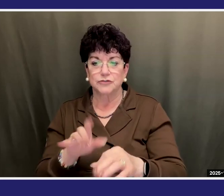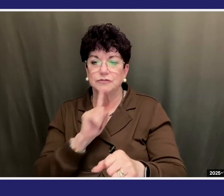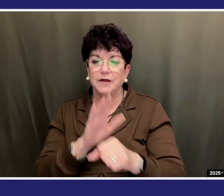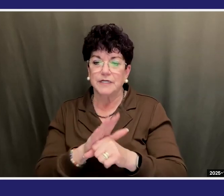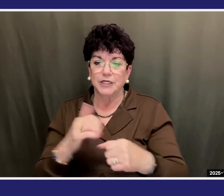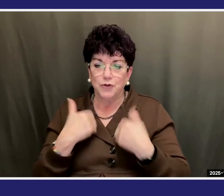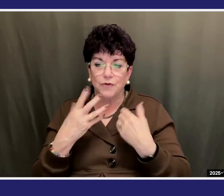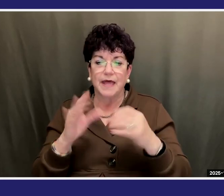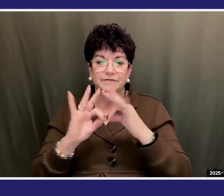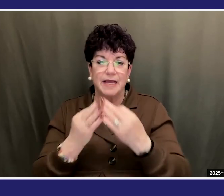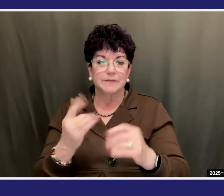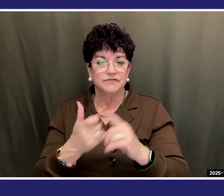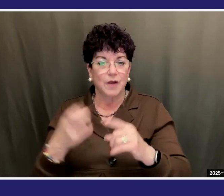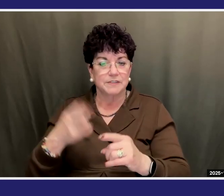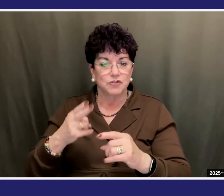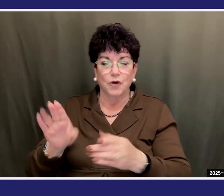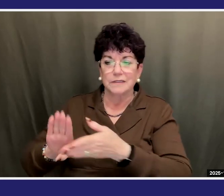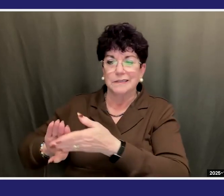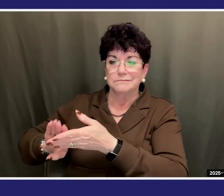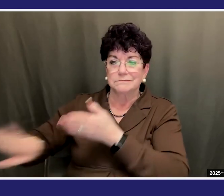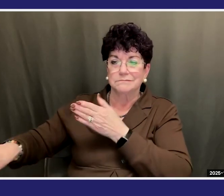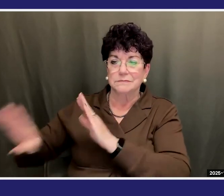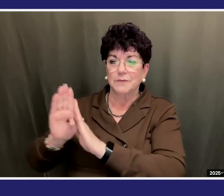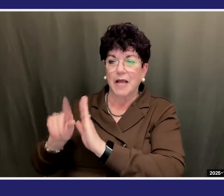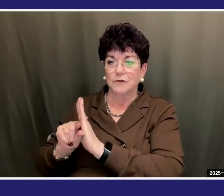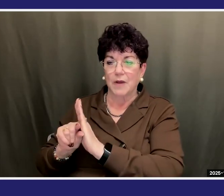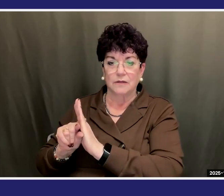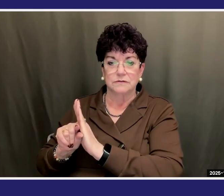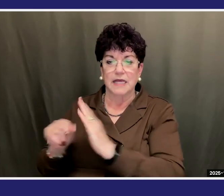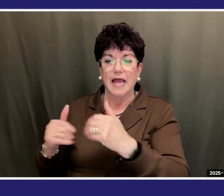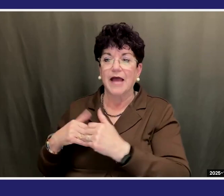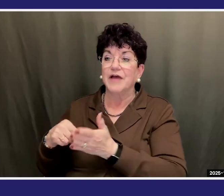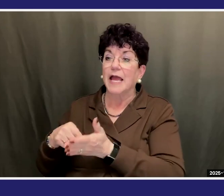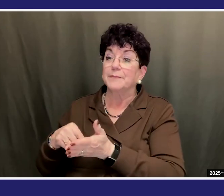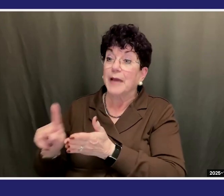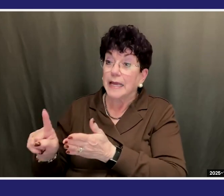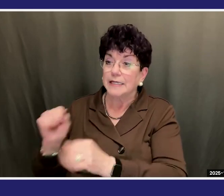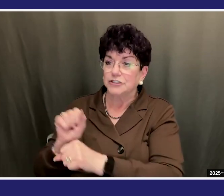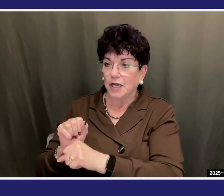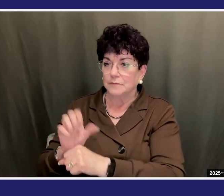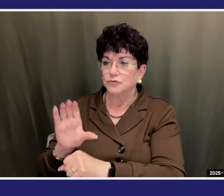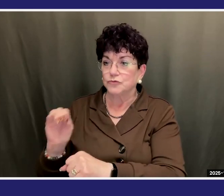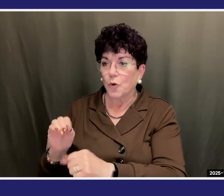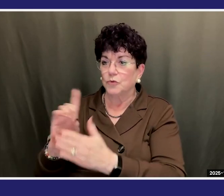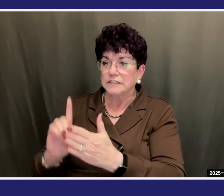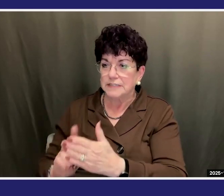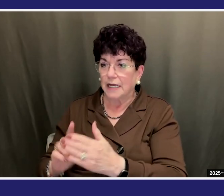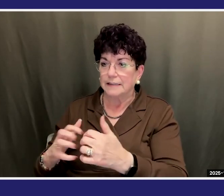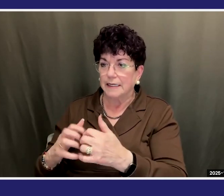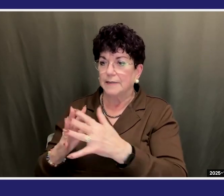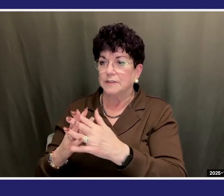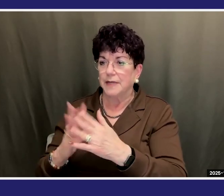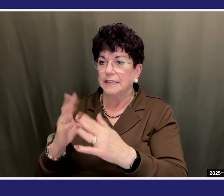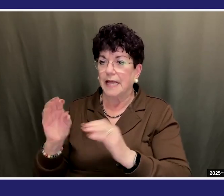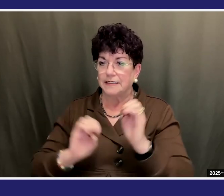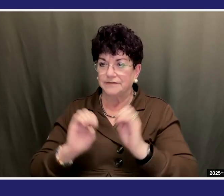from historically marginalized backgrounds have paid roles in co-designing, implementing, and